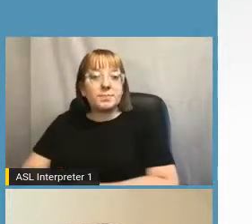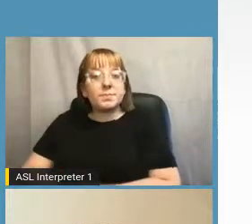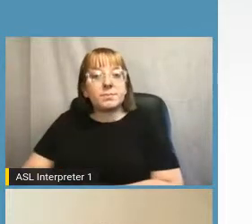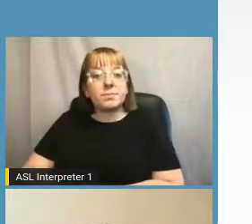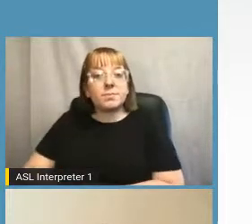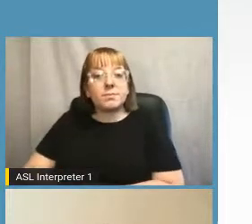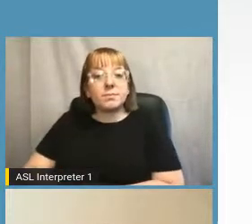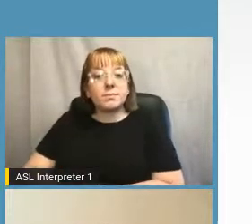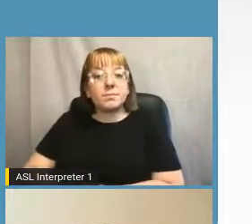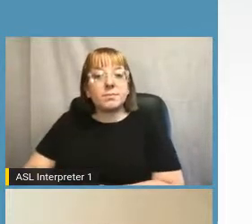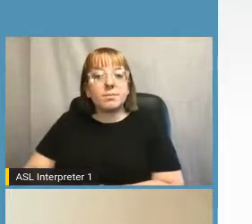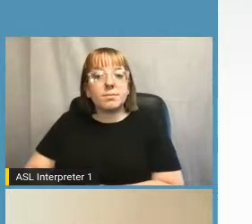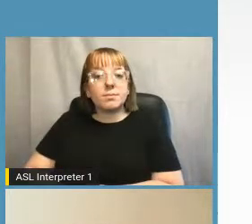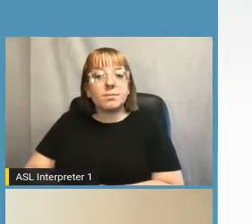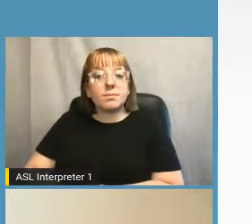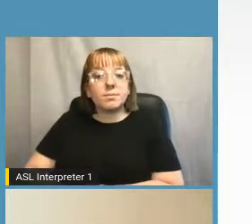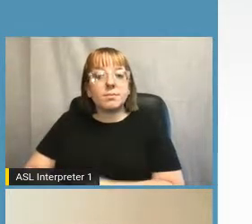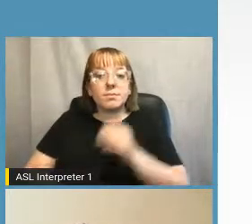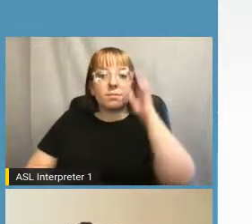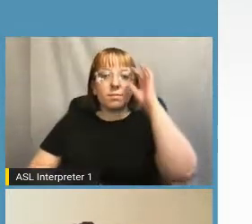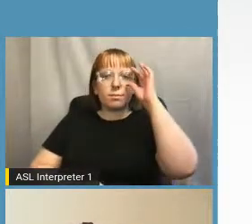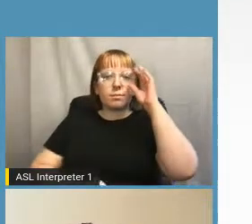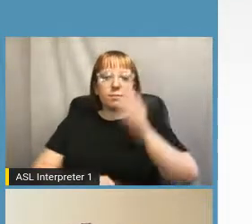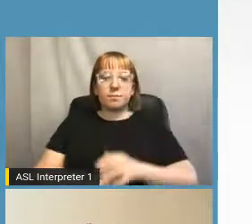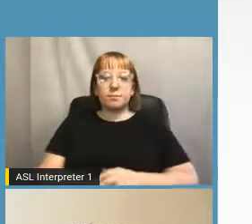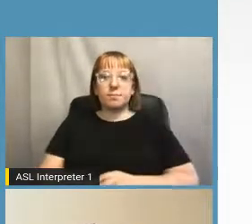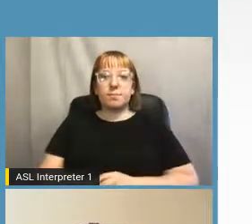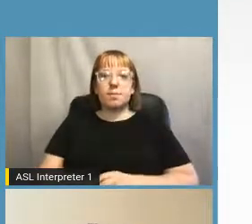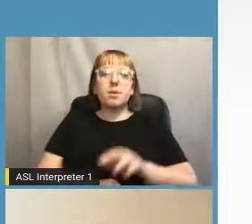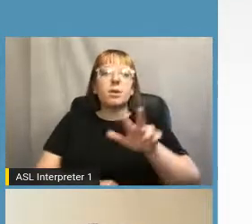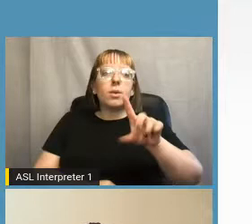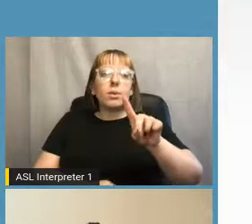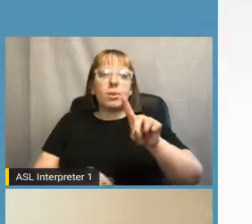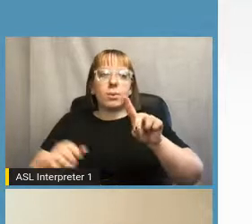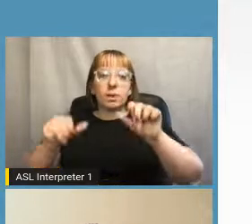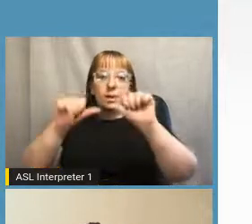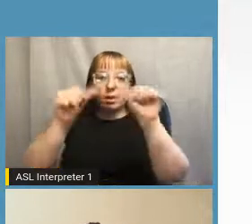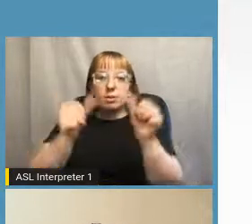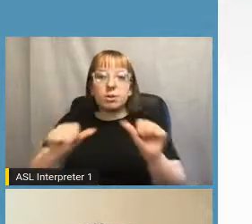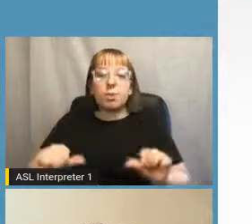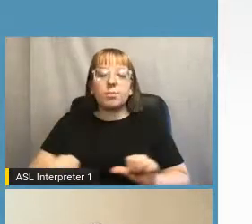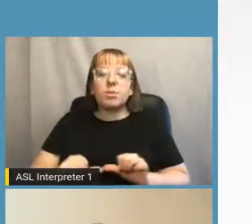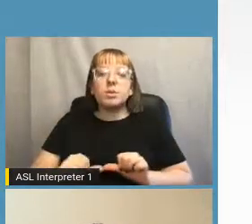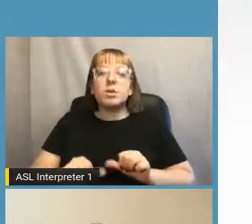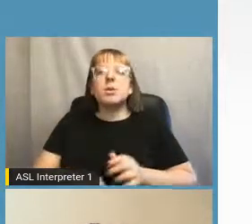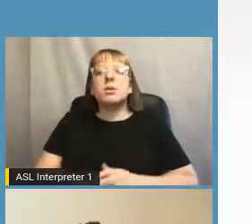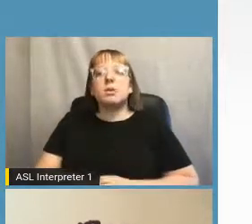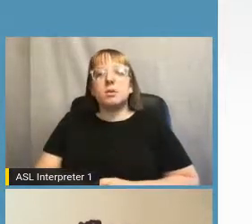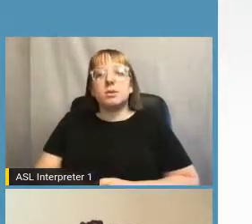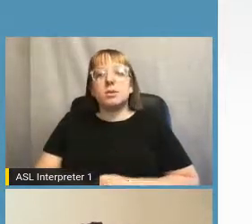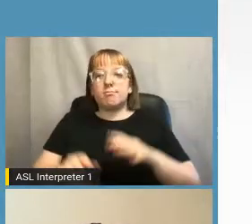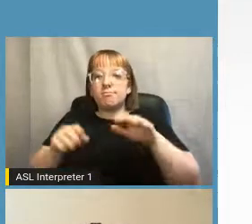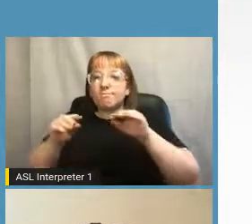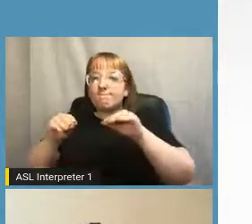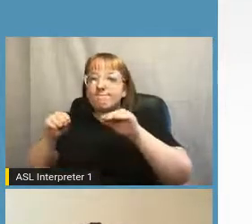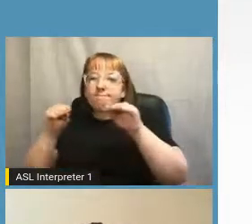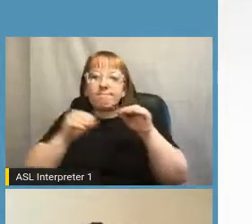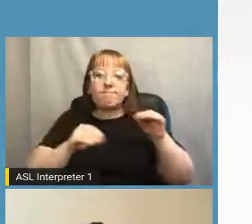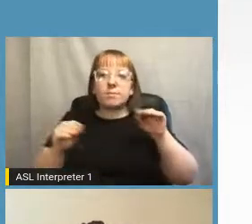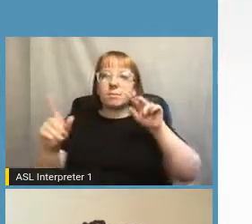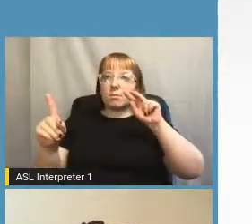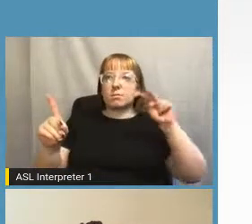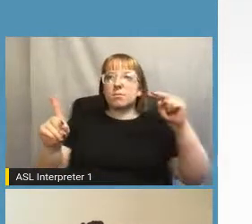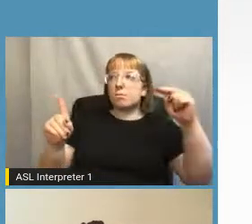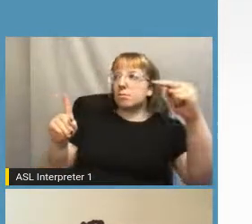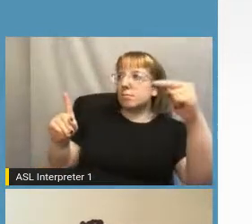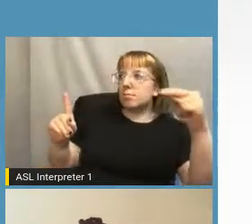This one has a couple of 3D kind of sculptures. As you would move around this space, you would see a different view of